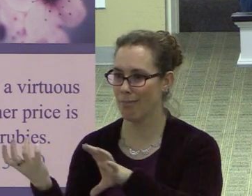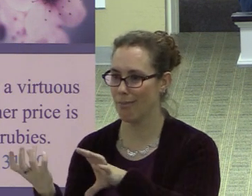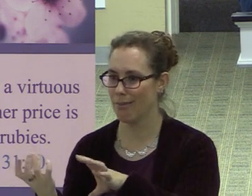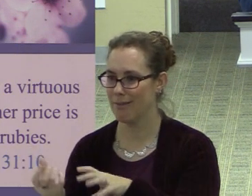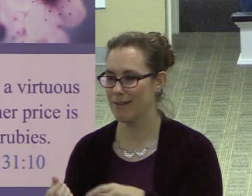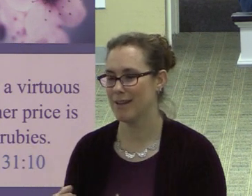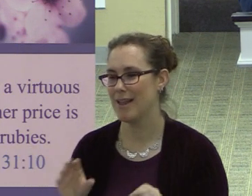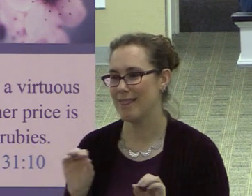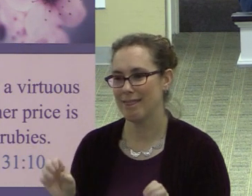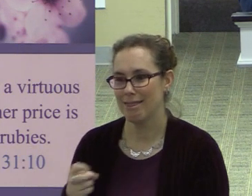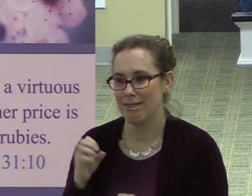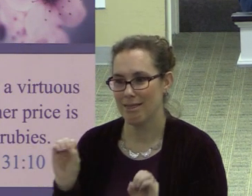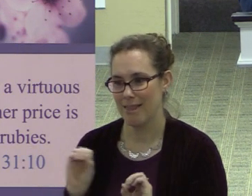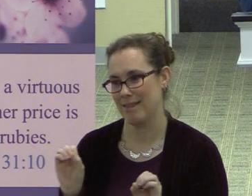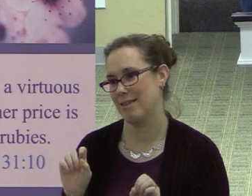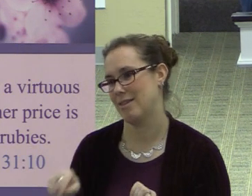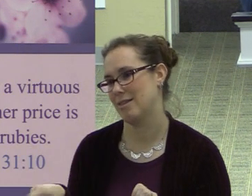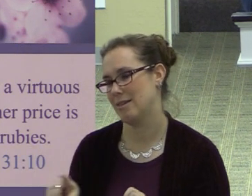There was nothing they could do.